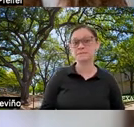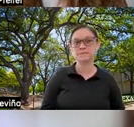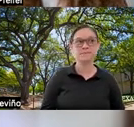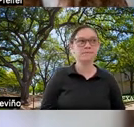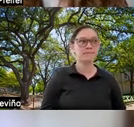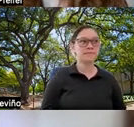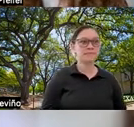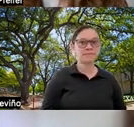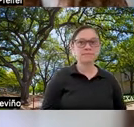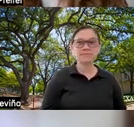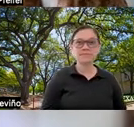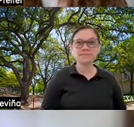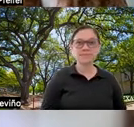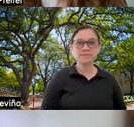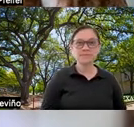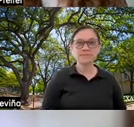programs.